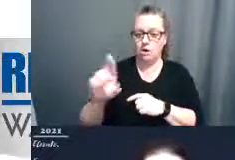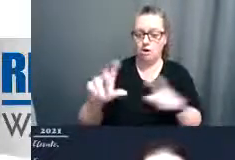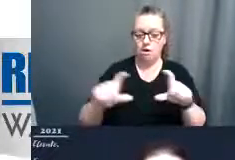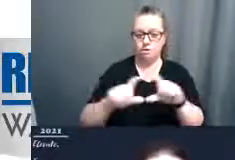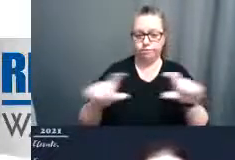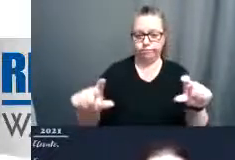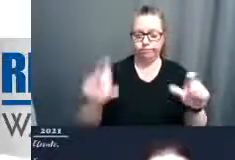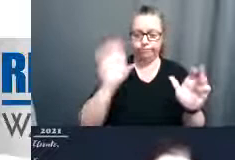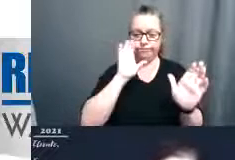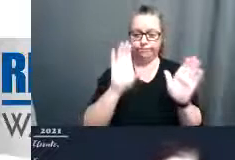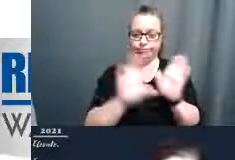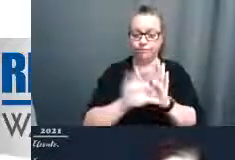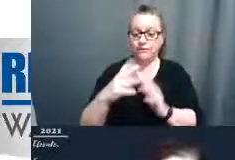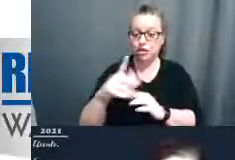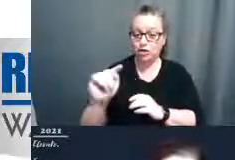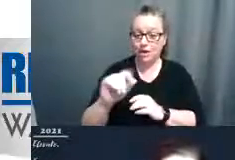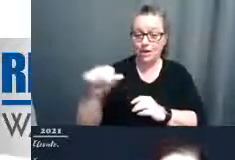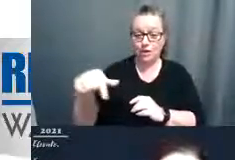the chat and the Q&A.